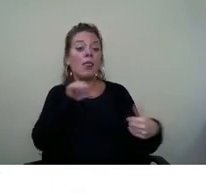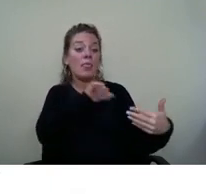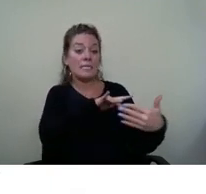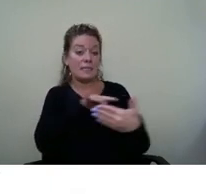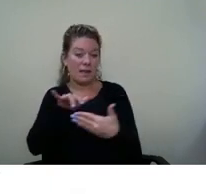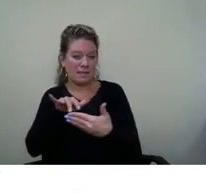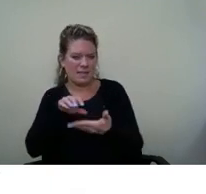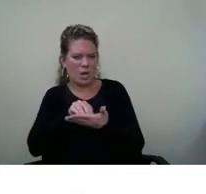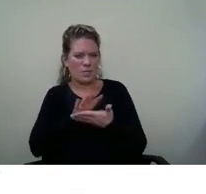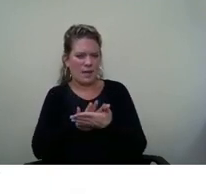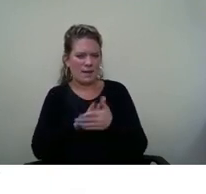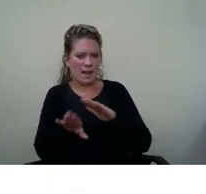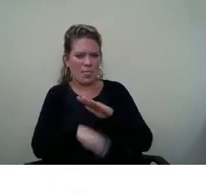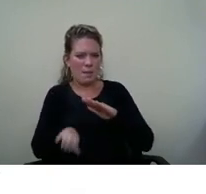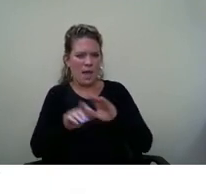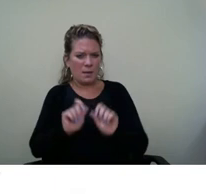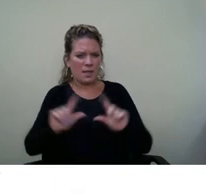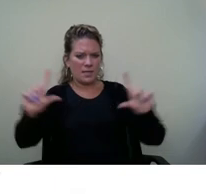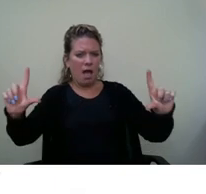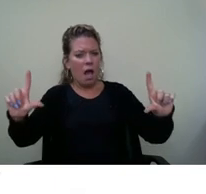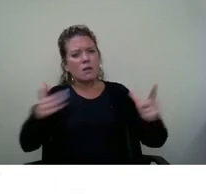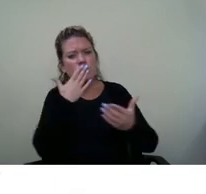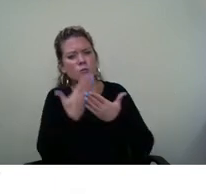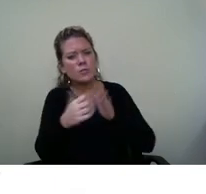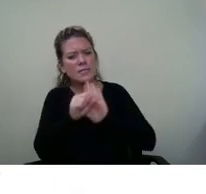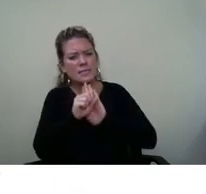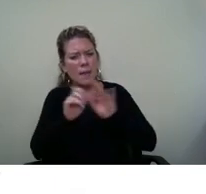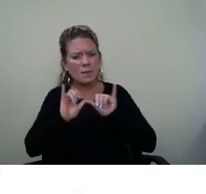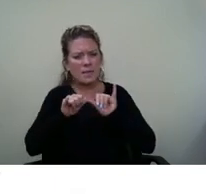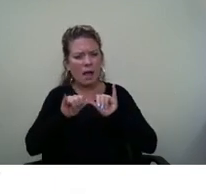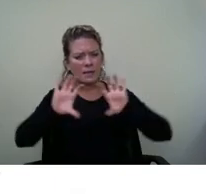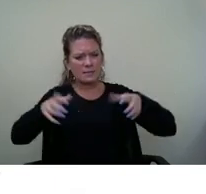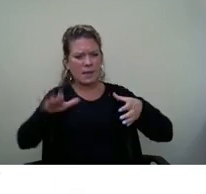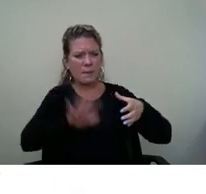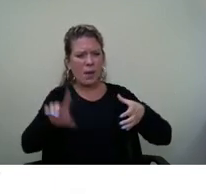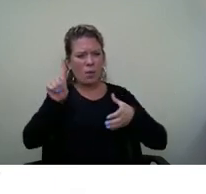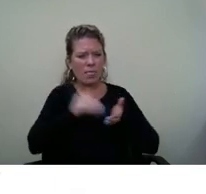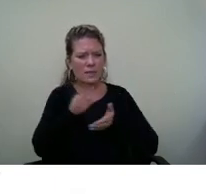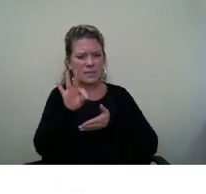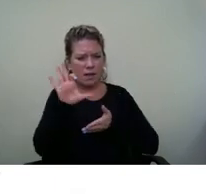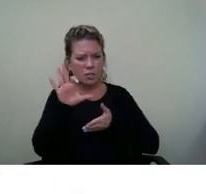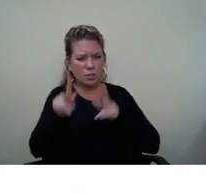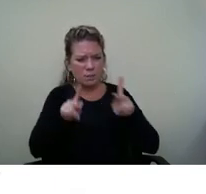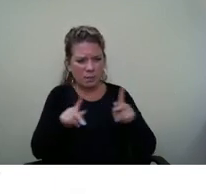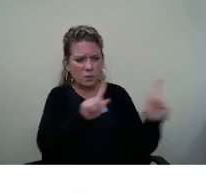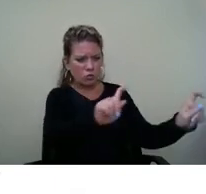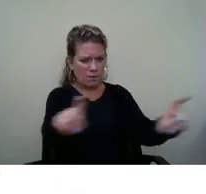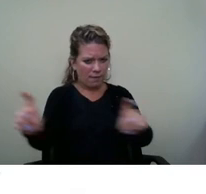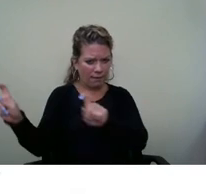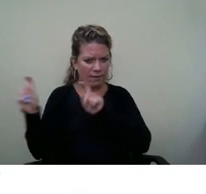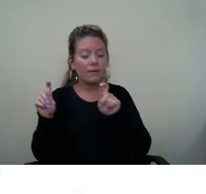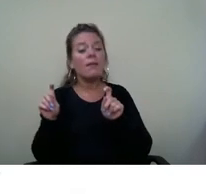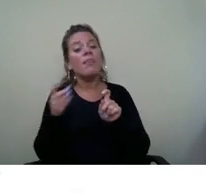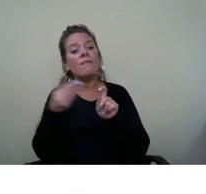this slide, they had a pretty good sample size, and they surveyed around 1,900 people. And really they found that there's a couple